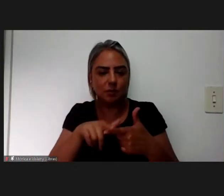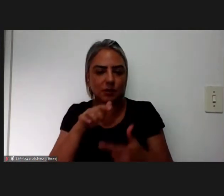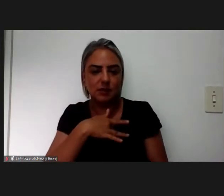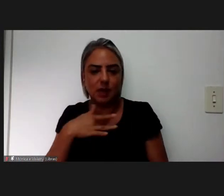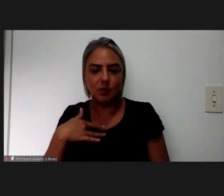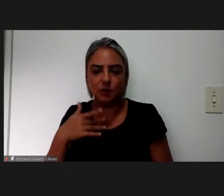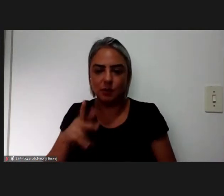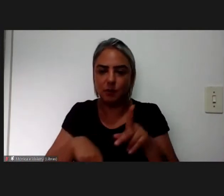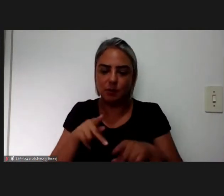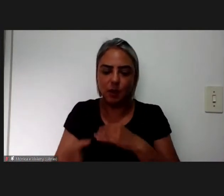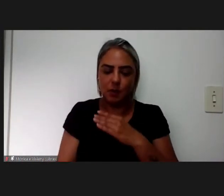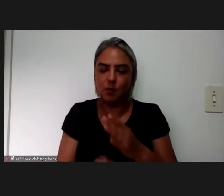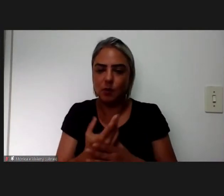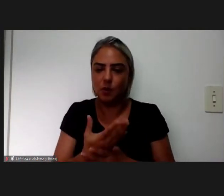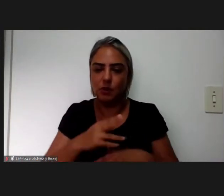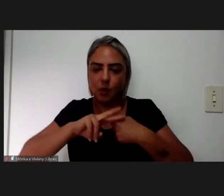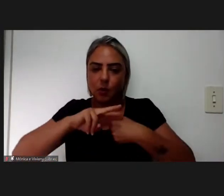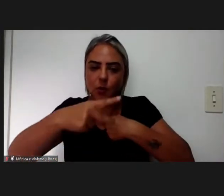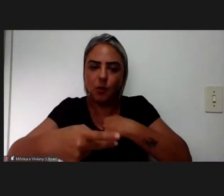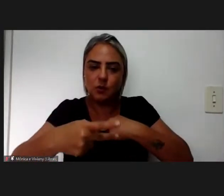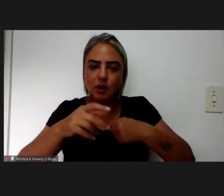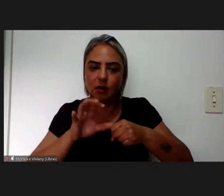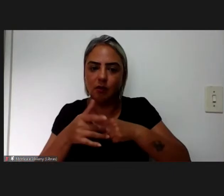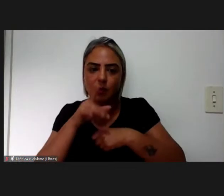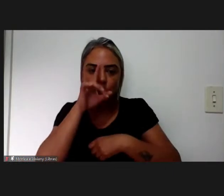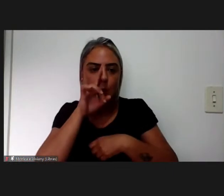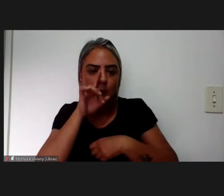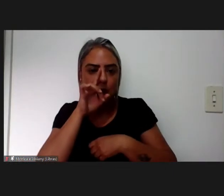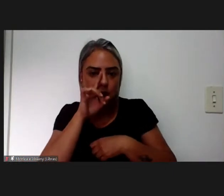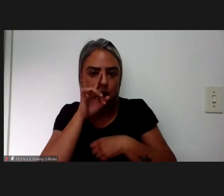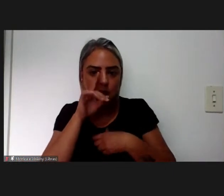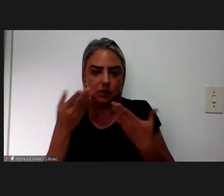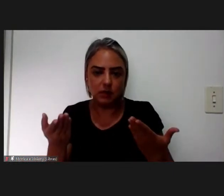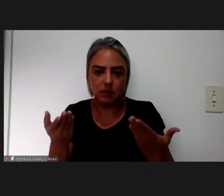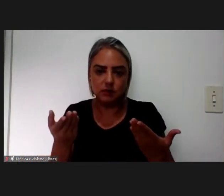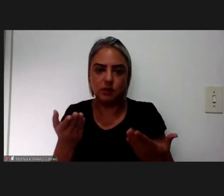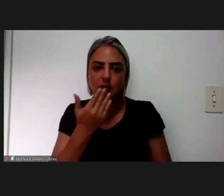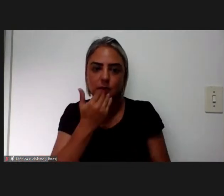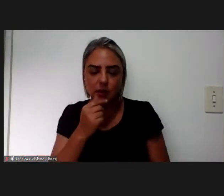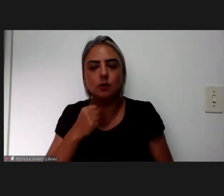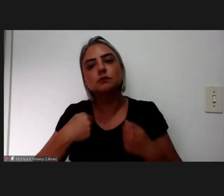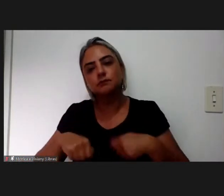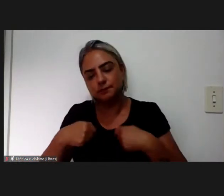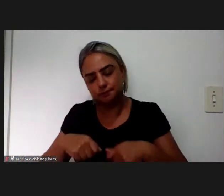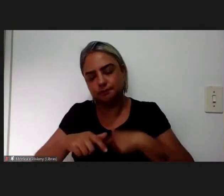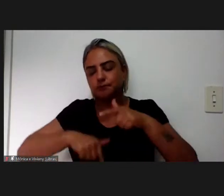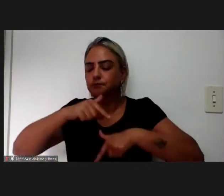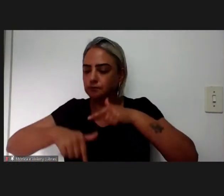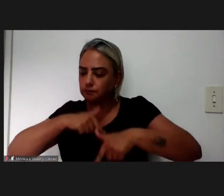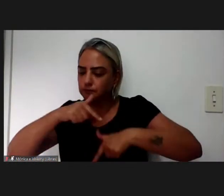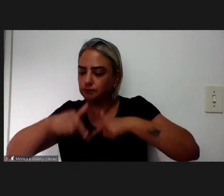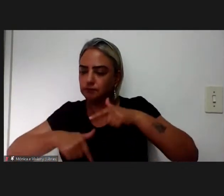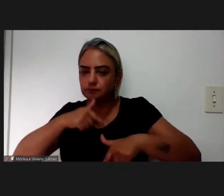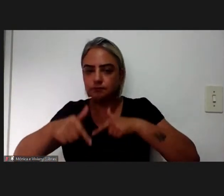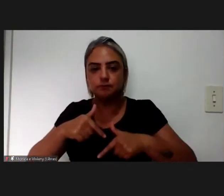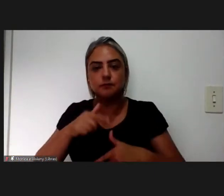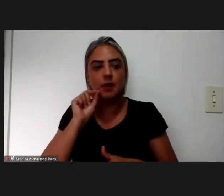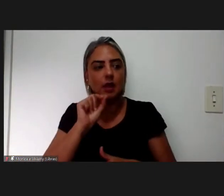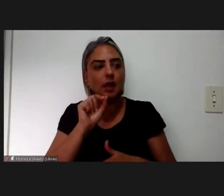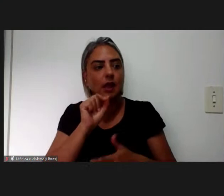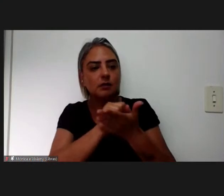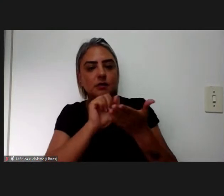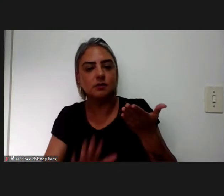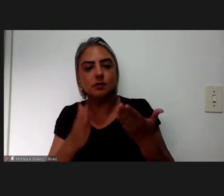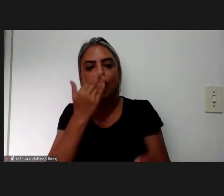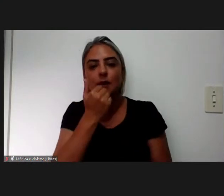health issues from the population happen due to risk factors, food, and also we need to work